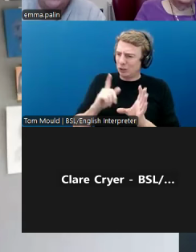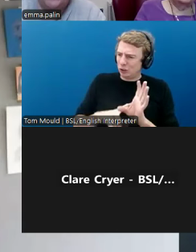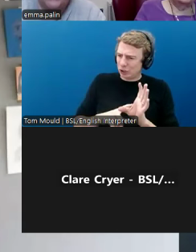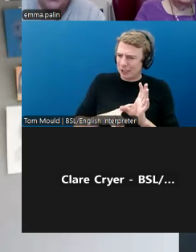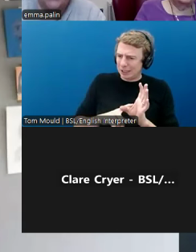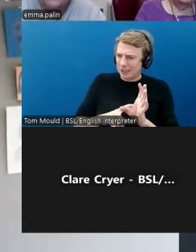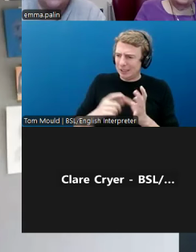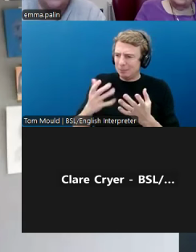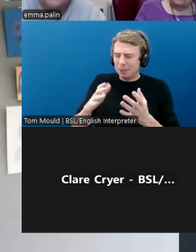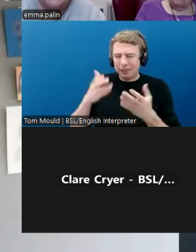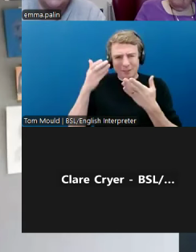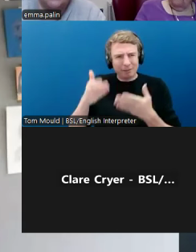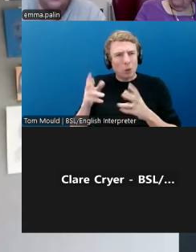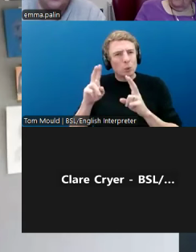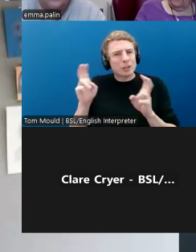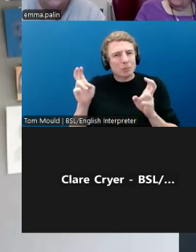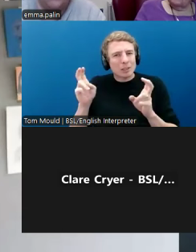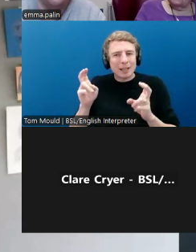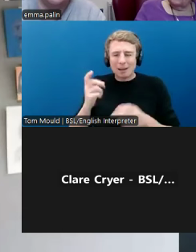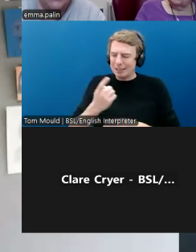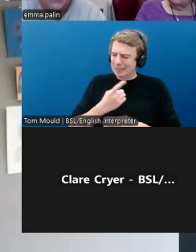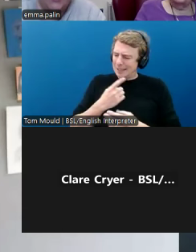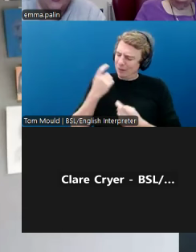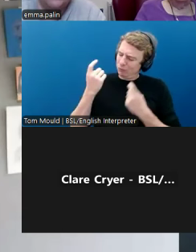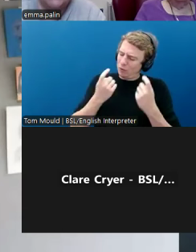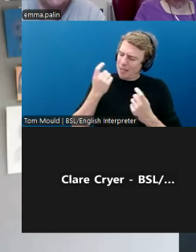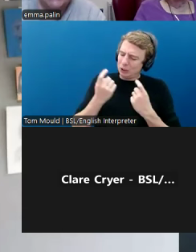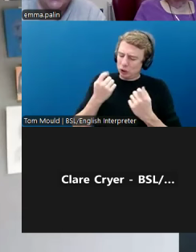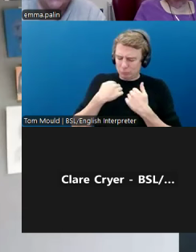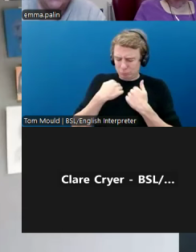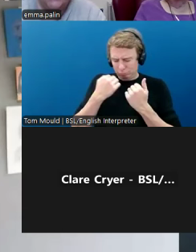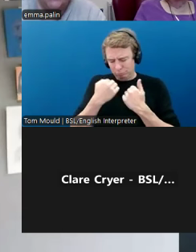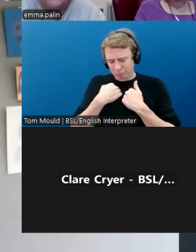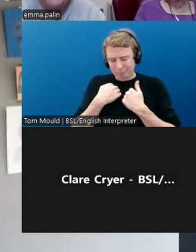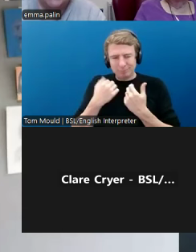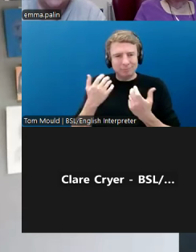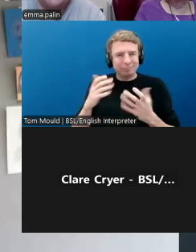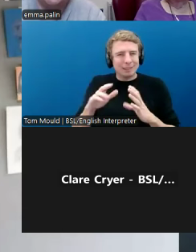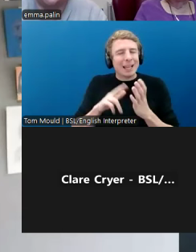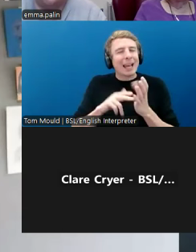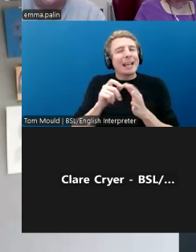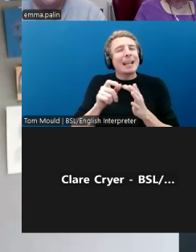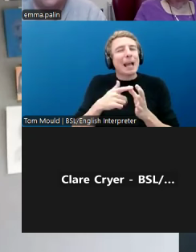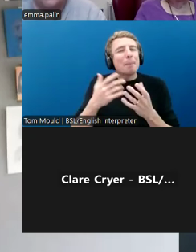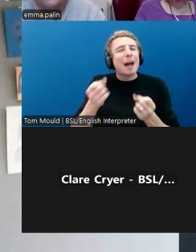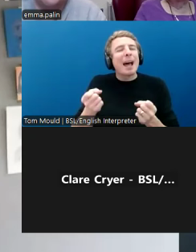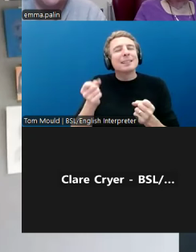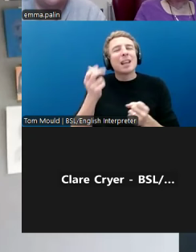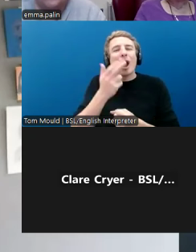for NAPA's Arts in Care Homes Day. So these are